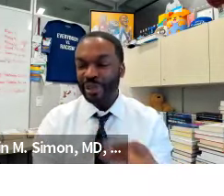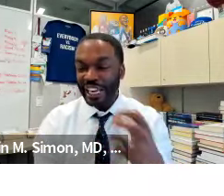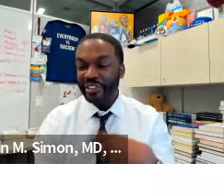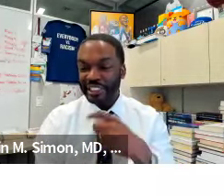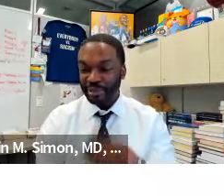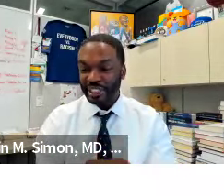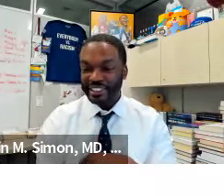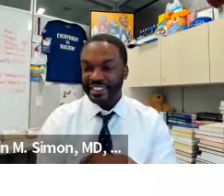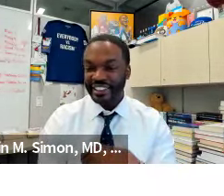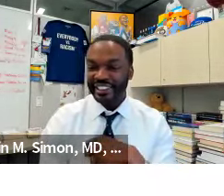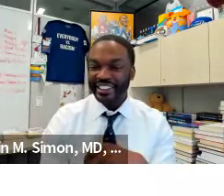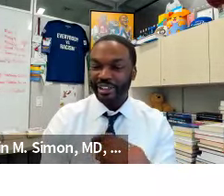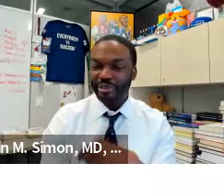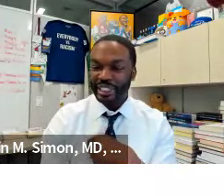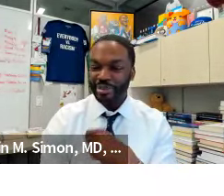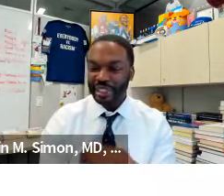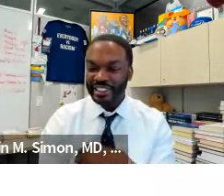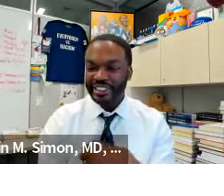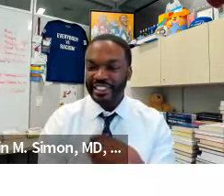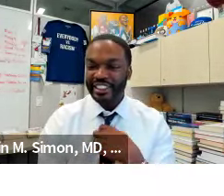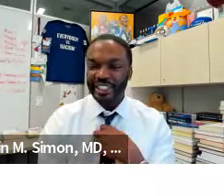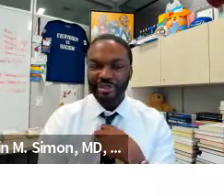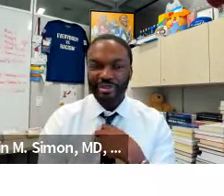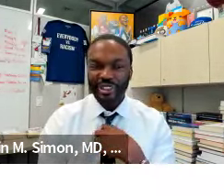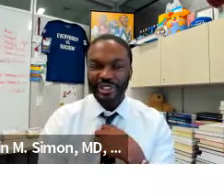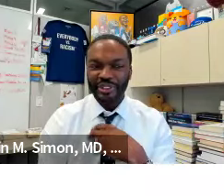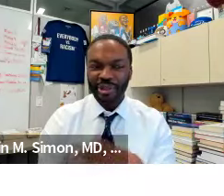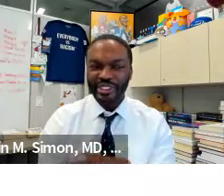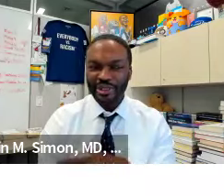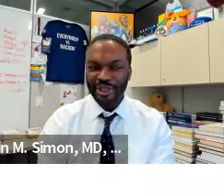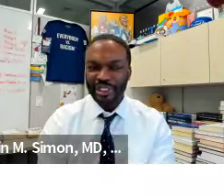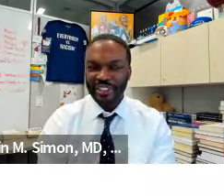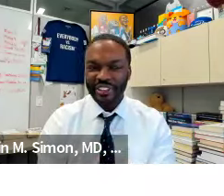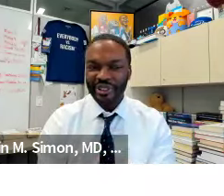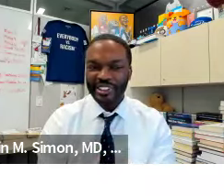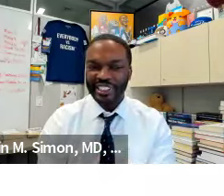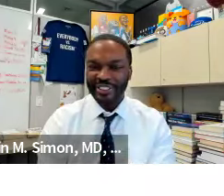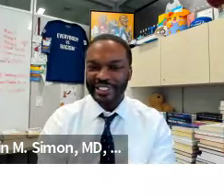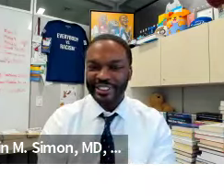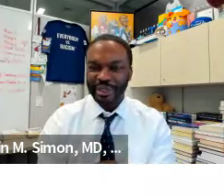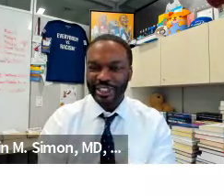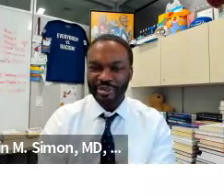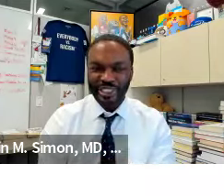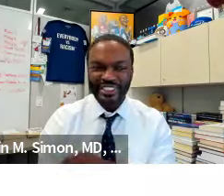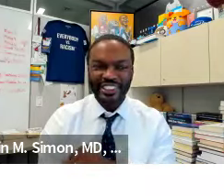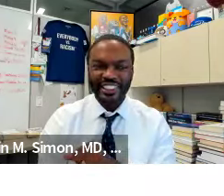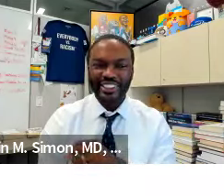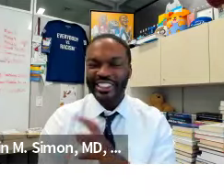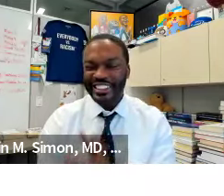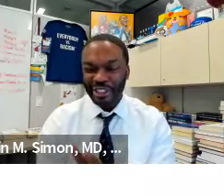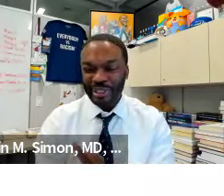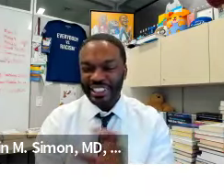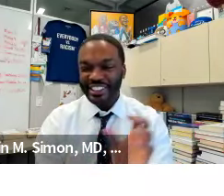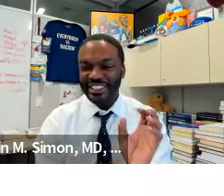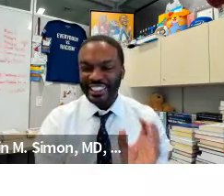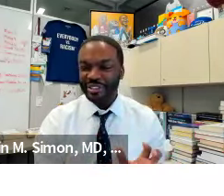actually parent-based and therapy-based. So preschool 4 to 5-year-old first line evidence parent-based. You